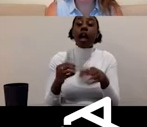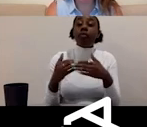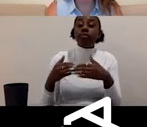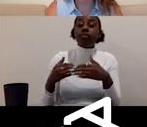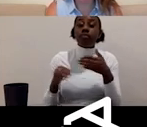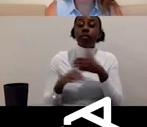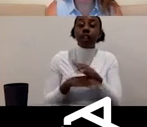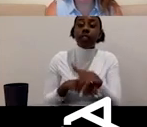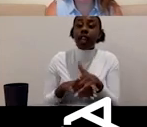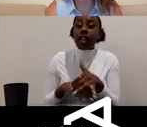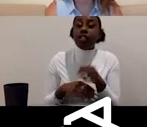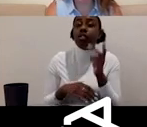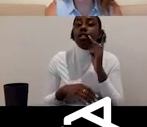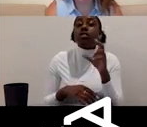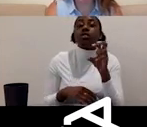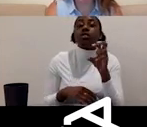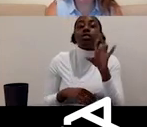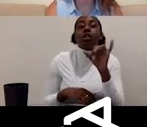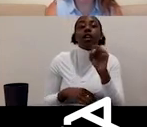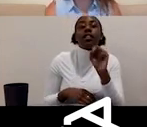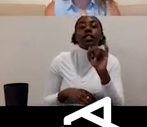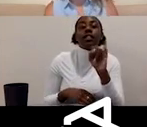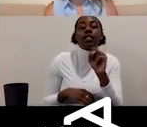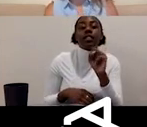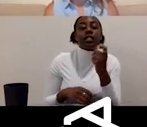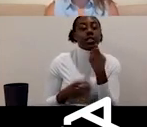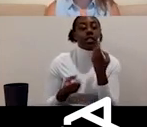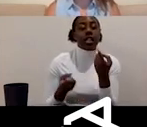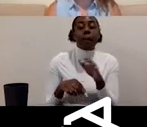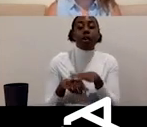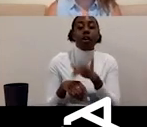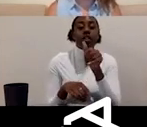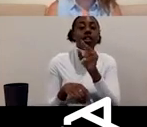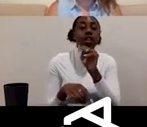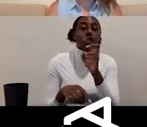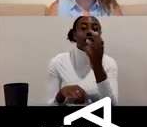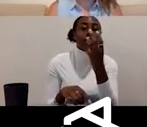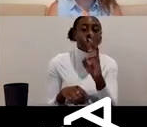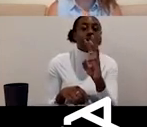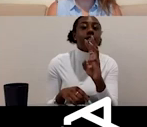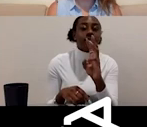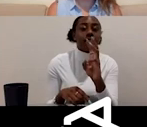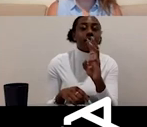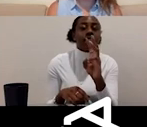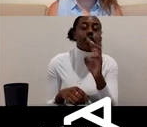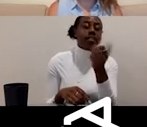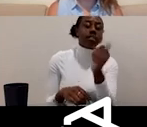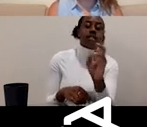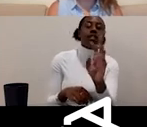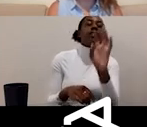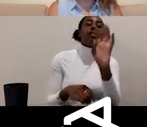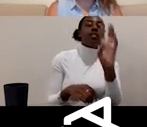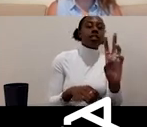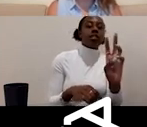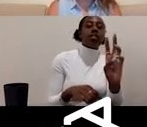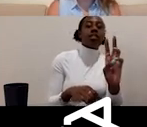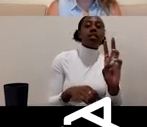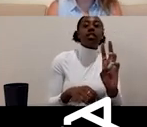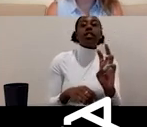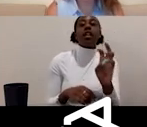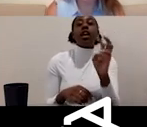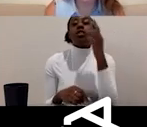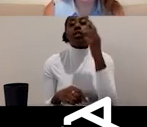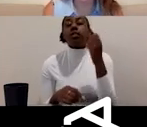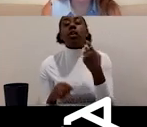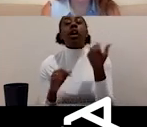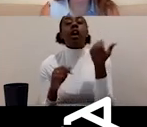saw on January 6th. And this is why we've maybe redundantly so talked so much about moments of crisis, because